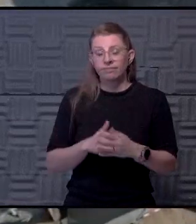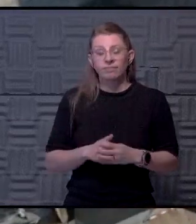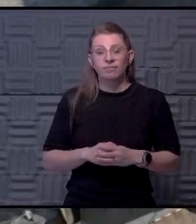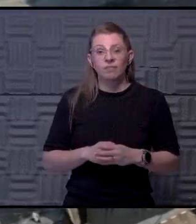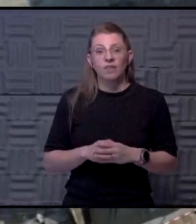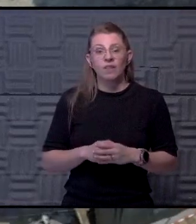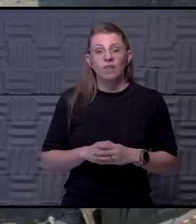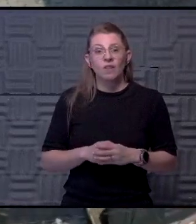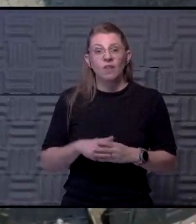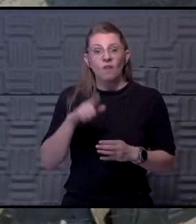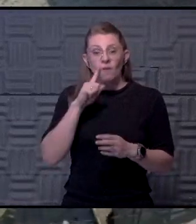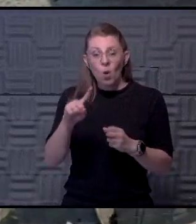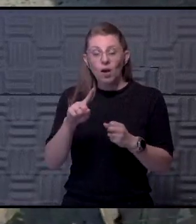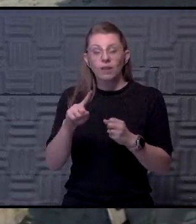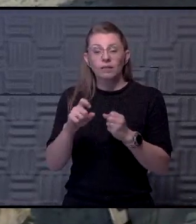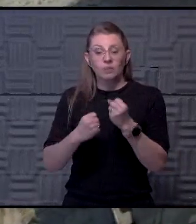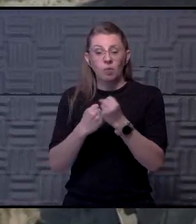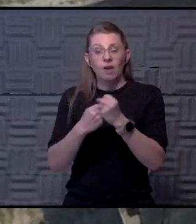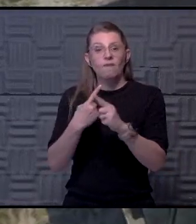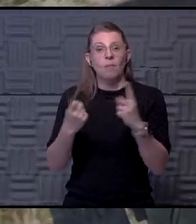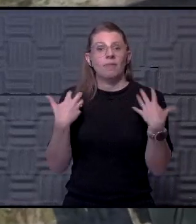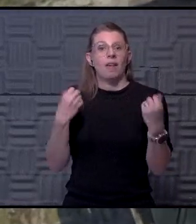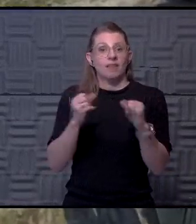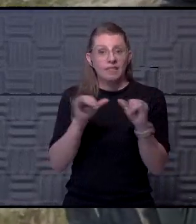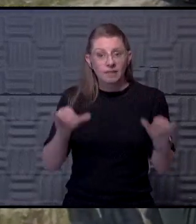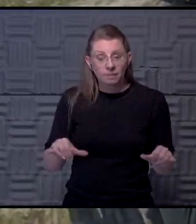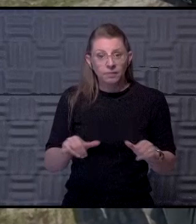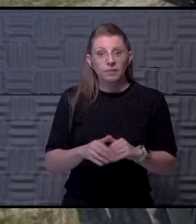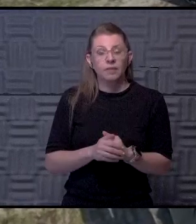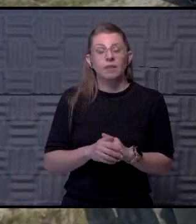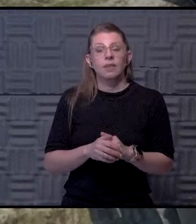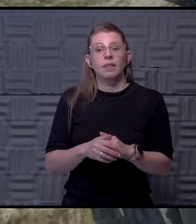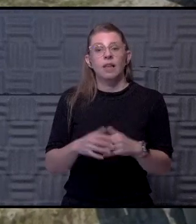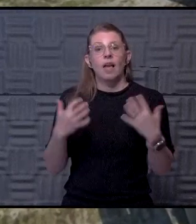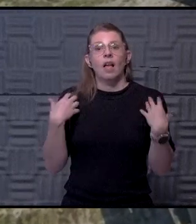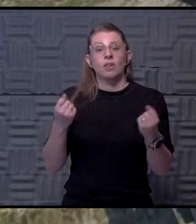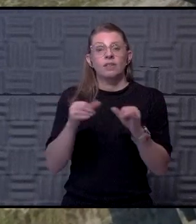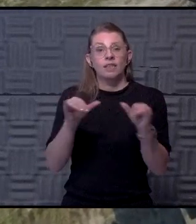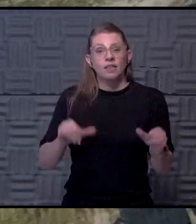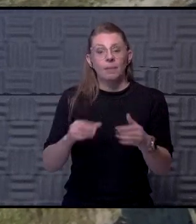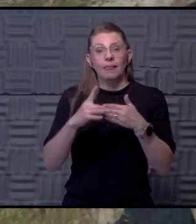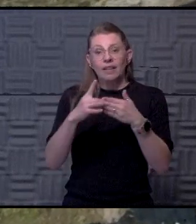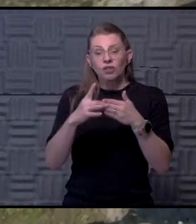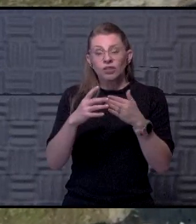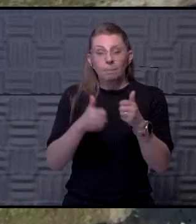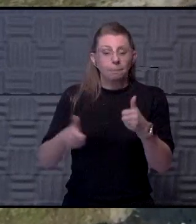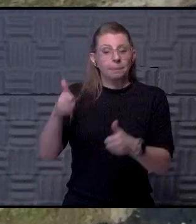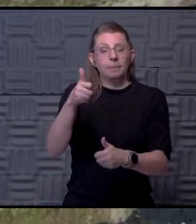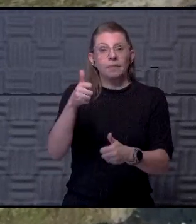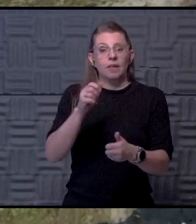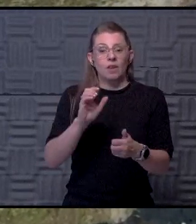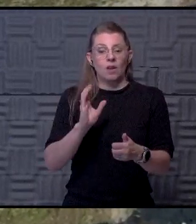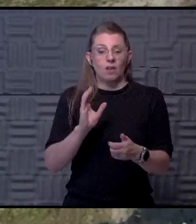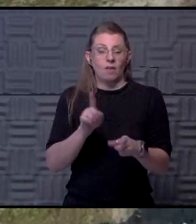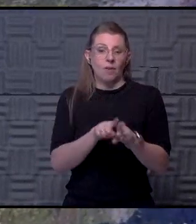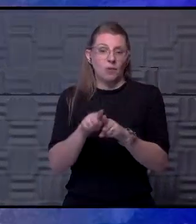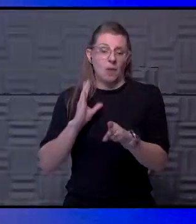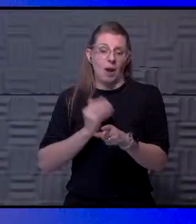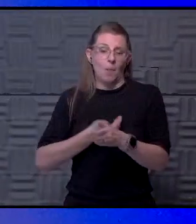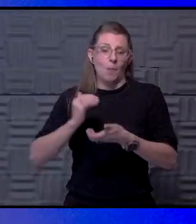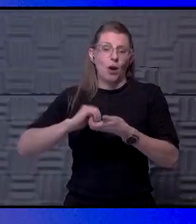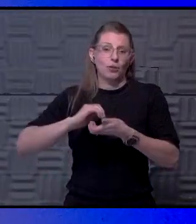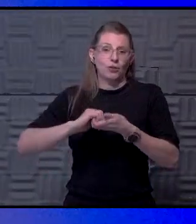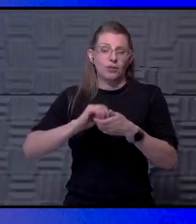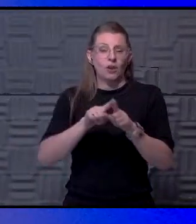the support from the health system leadership, and as well, our partners in this project